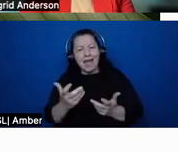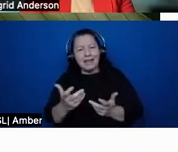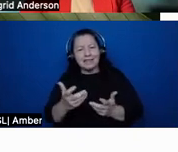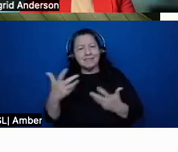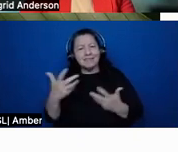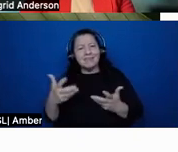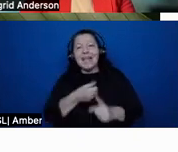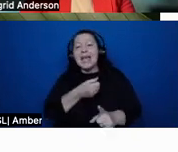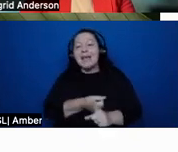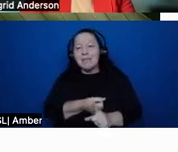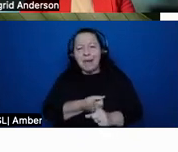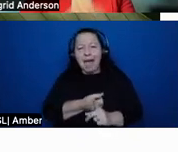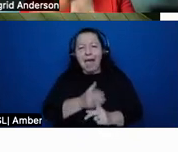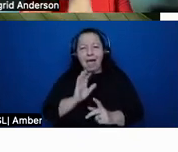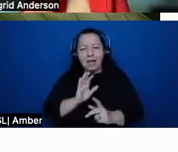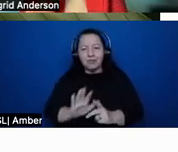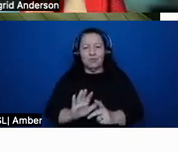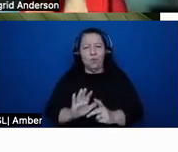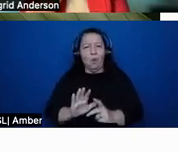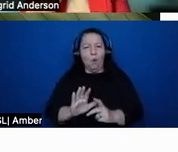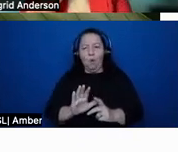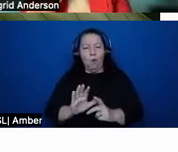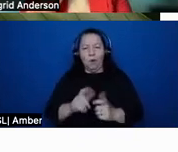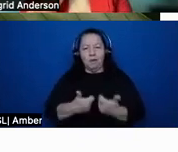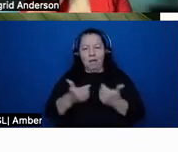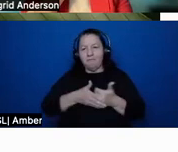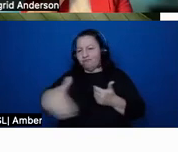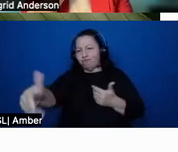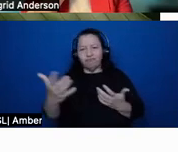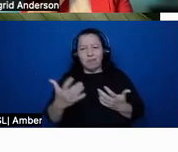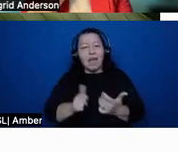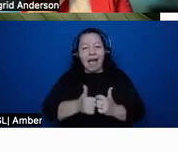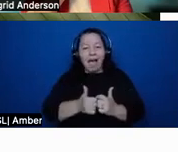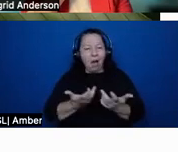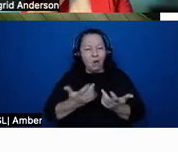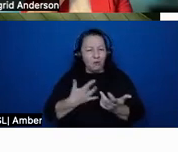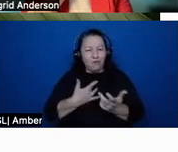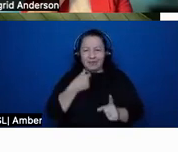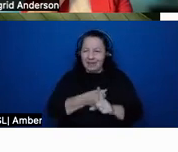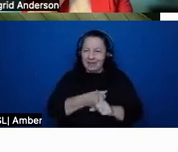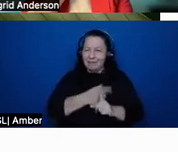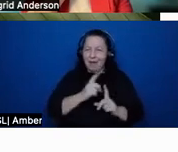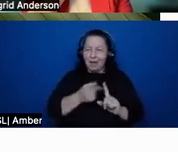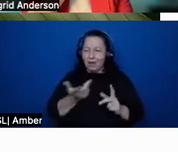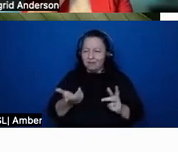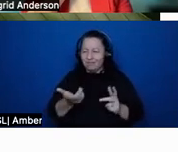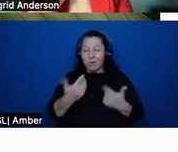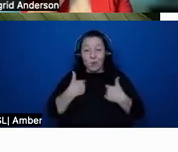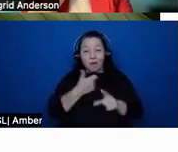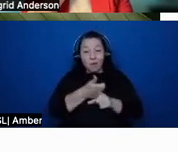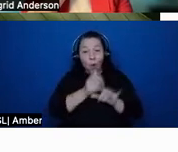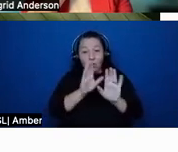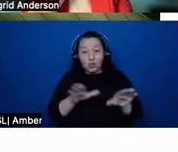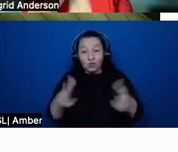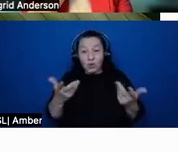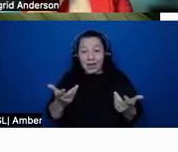really impact you as you're moving things forward within your life? How does that impact you when, you have kids yourself? How does that